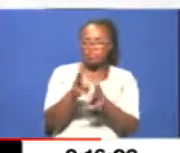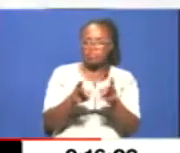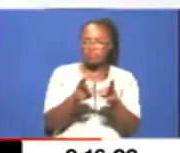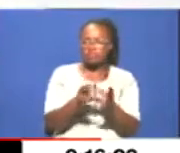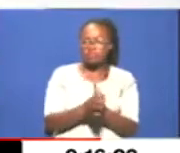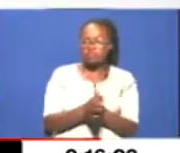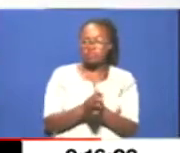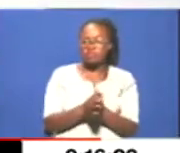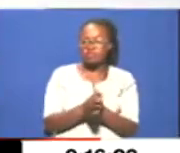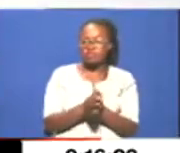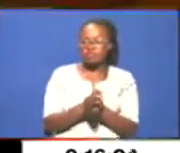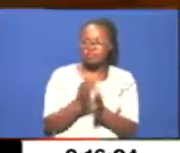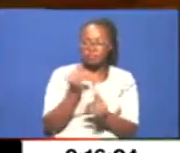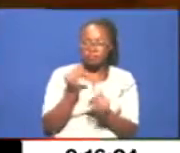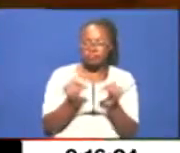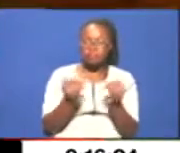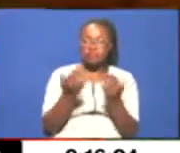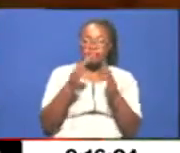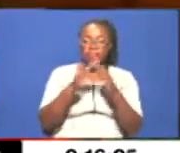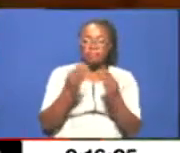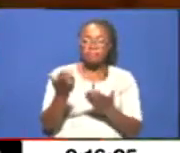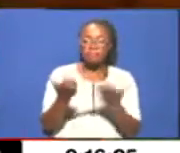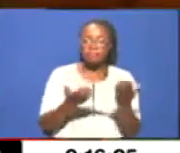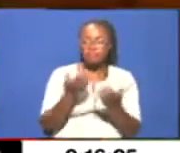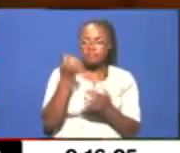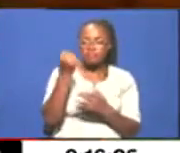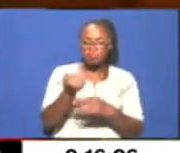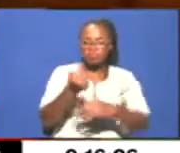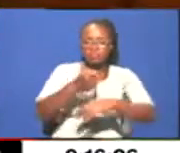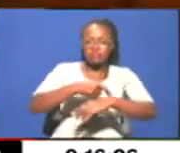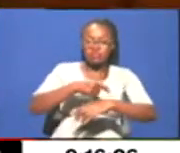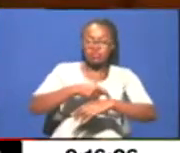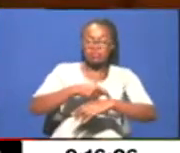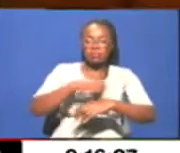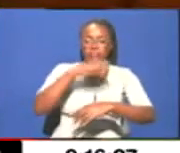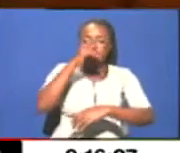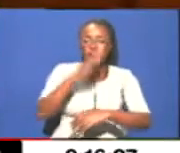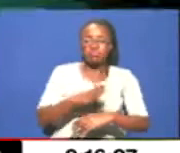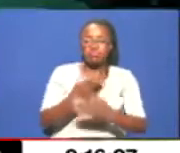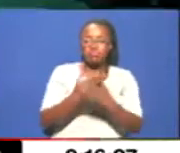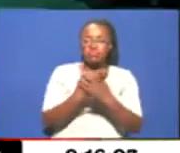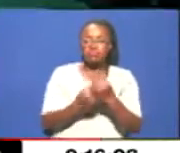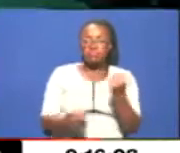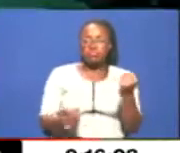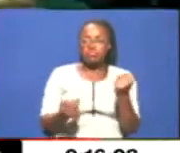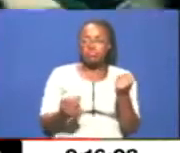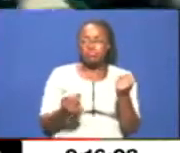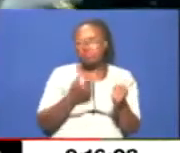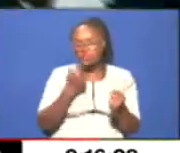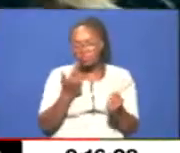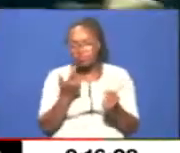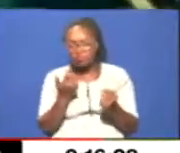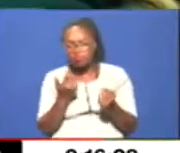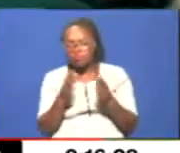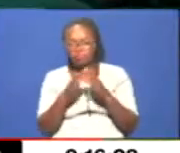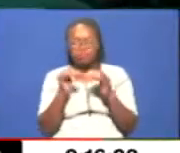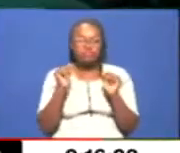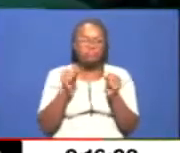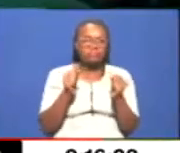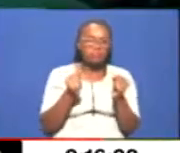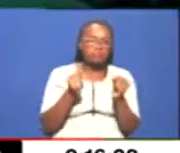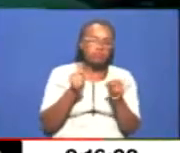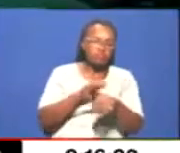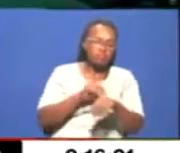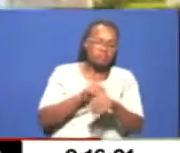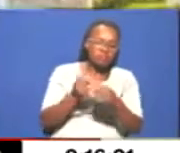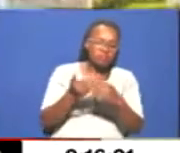While concluding House business of the fifth session, speakers of both houses had hinted that the House might reconvene before